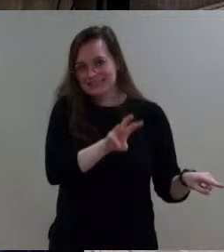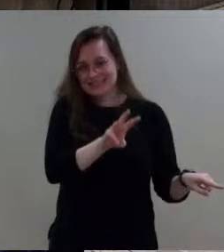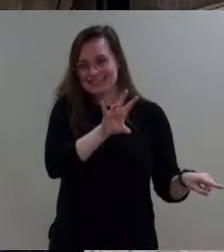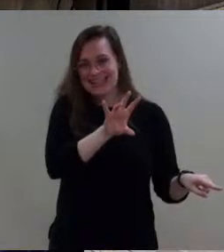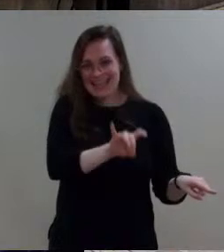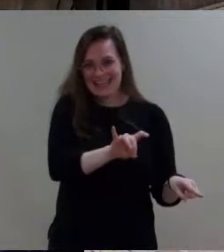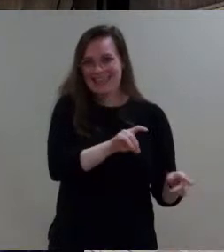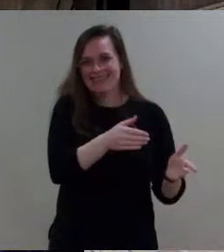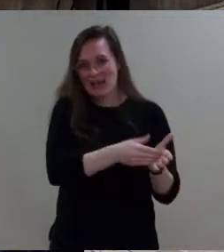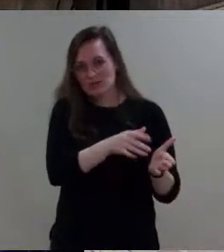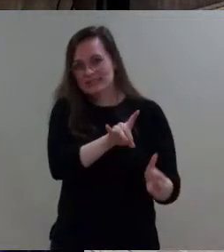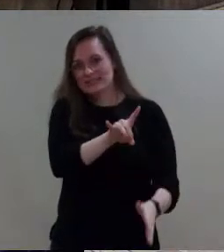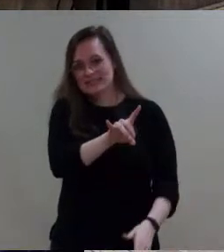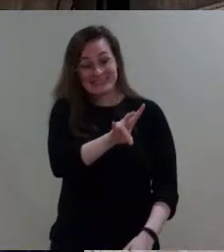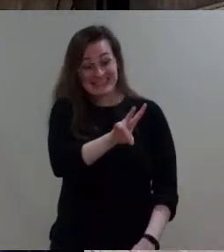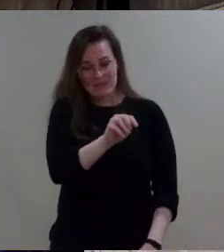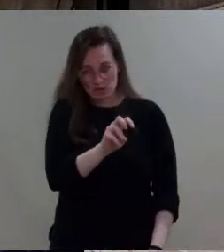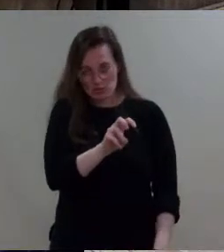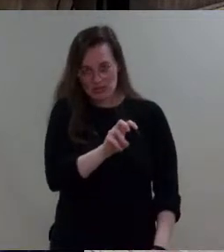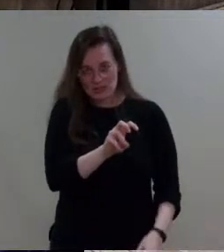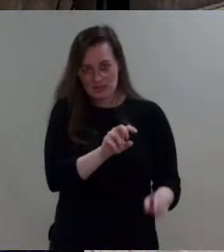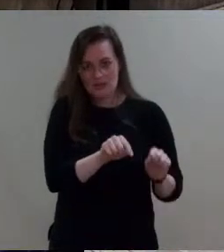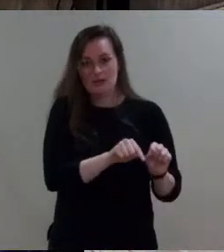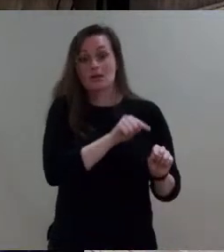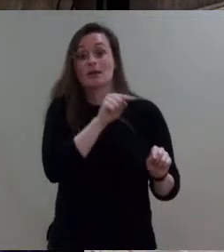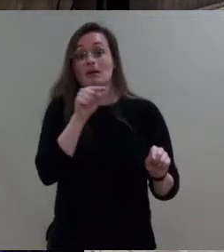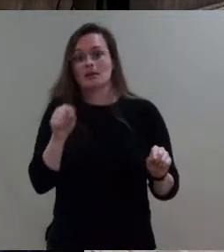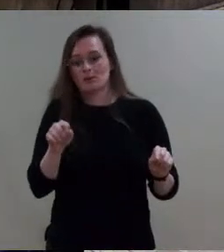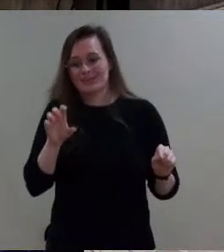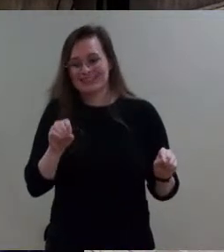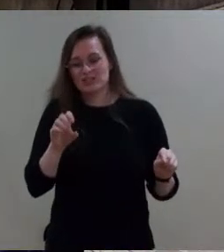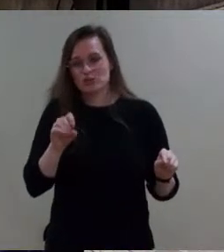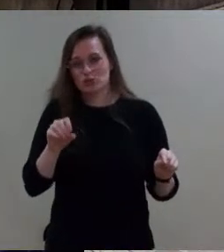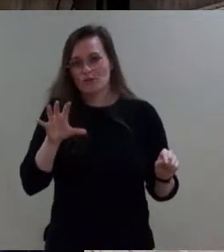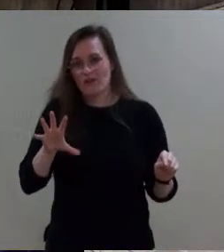$868,700, and further